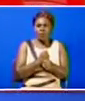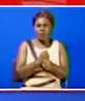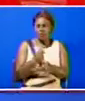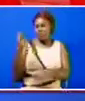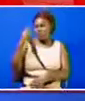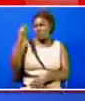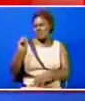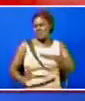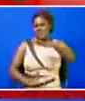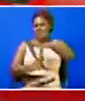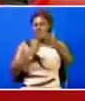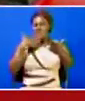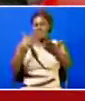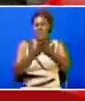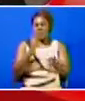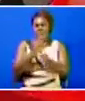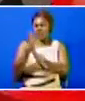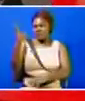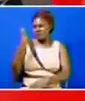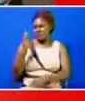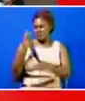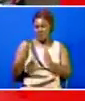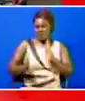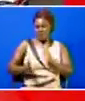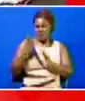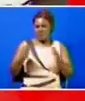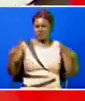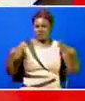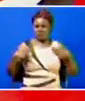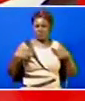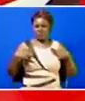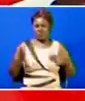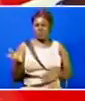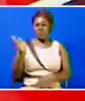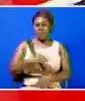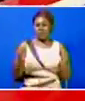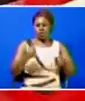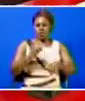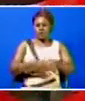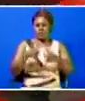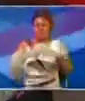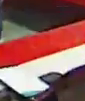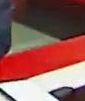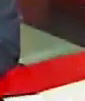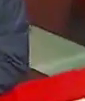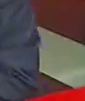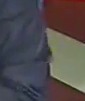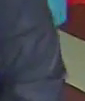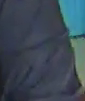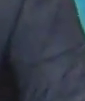You're watching KTN Prime. Thank you for staying with us. Let's take a quick commercial break. We are back shortly. Don't go too far.